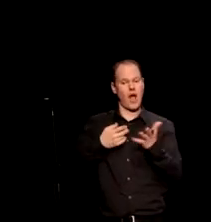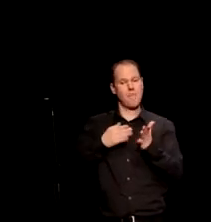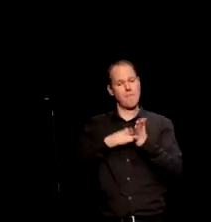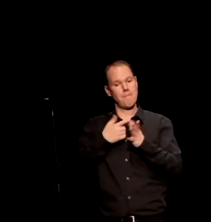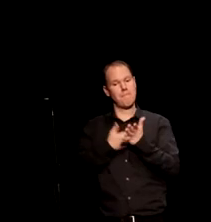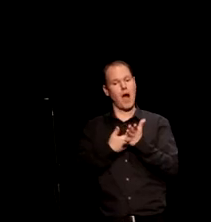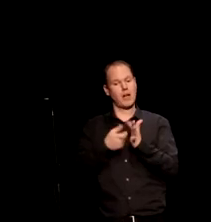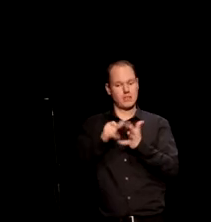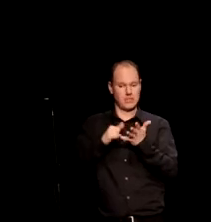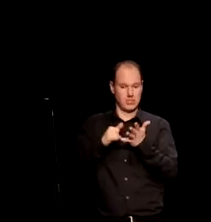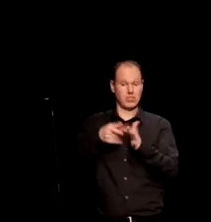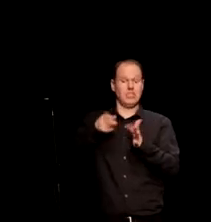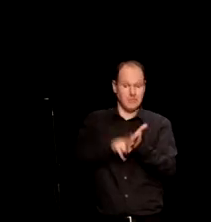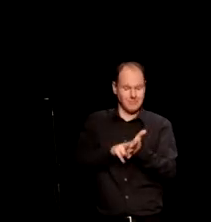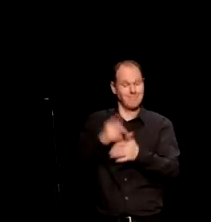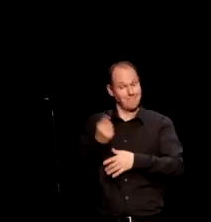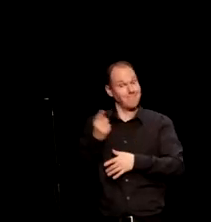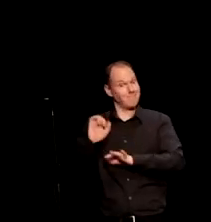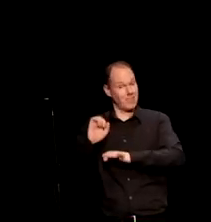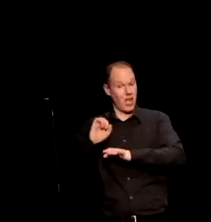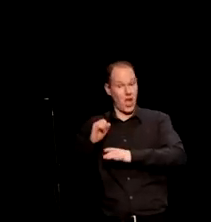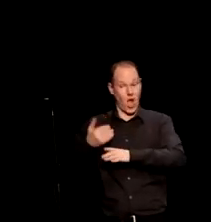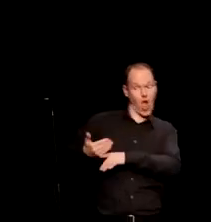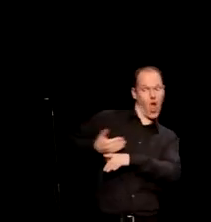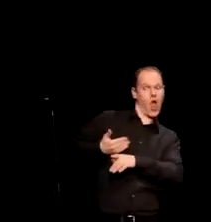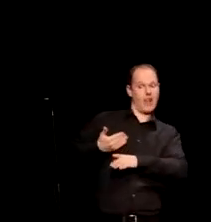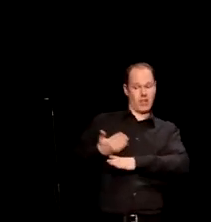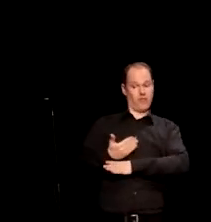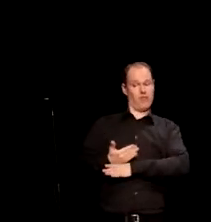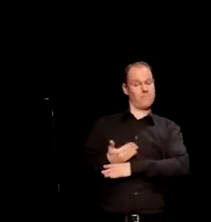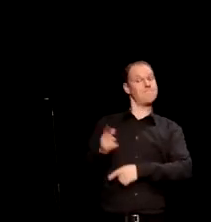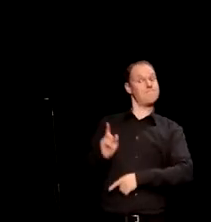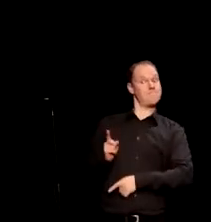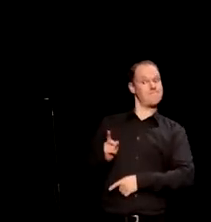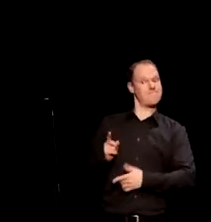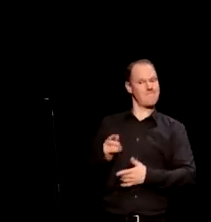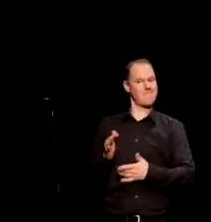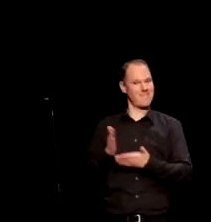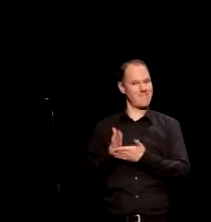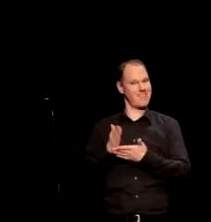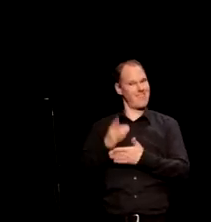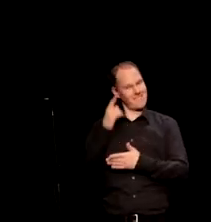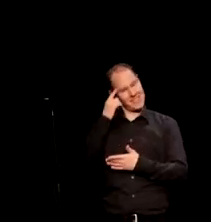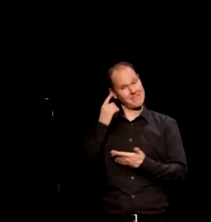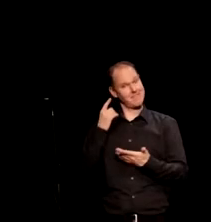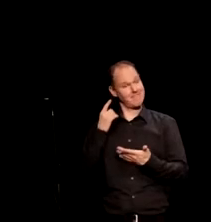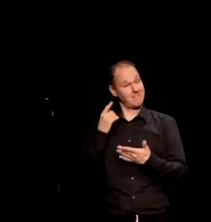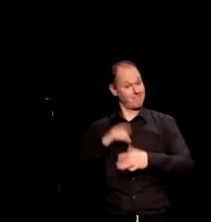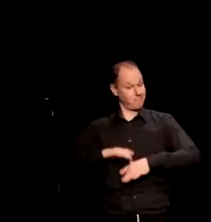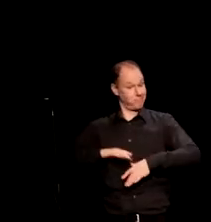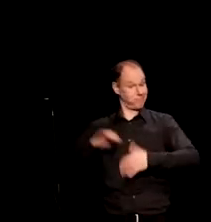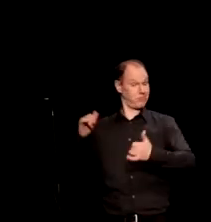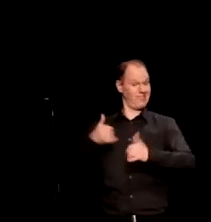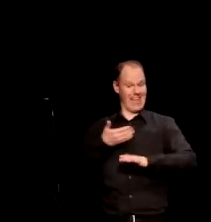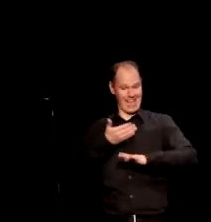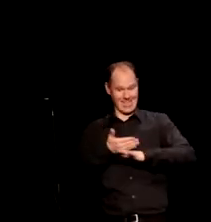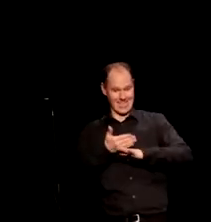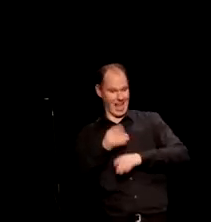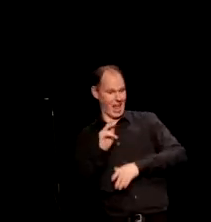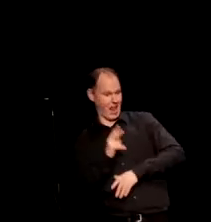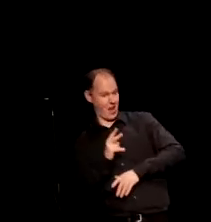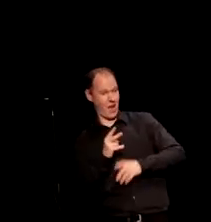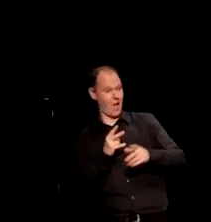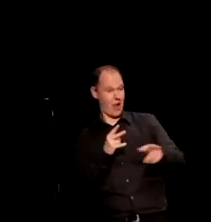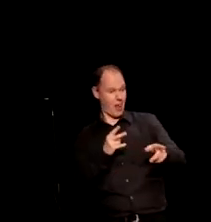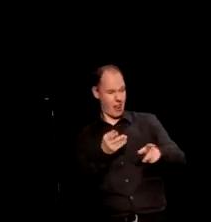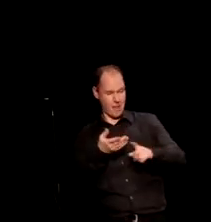early career director. And I think knowing that there has been, it's so good to be sat here with these people who have gone before me, who have